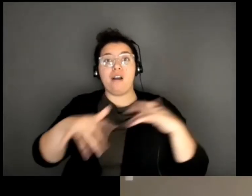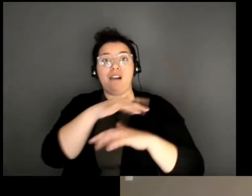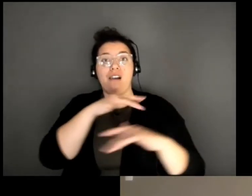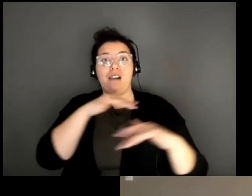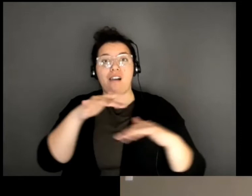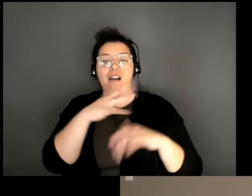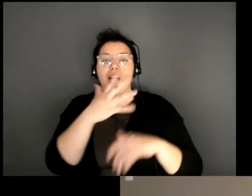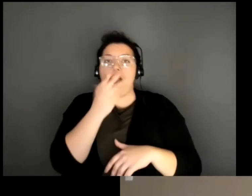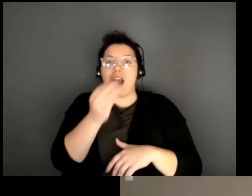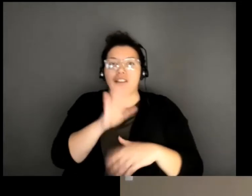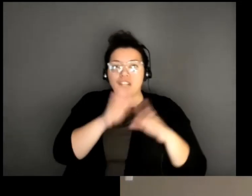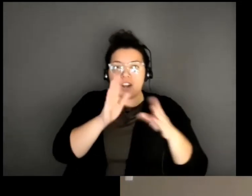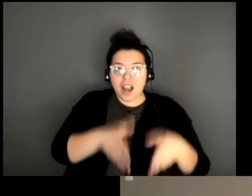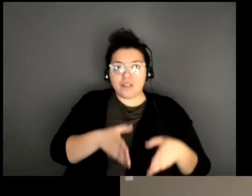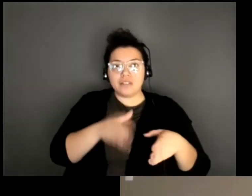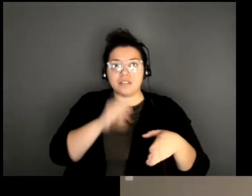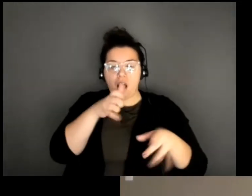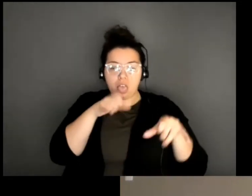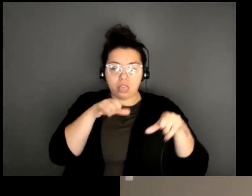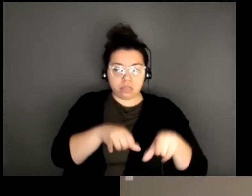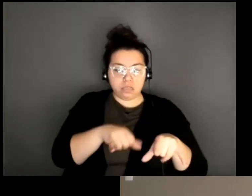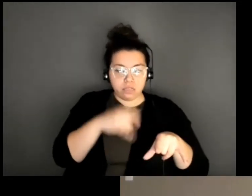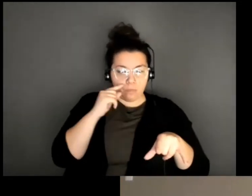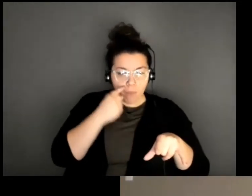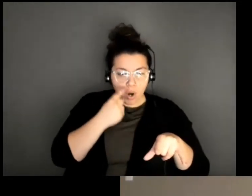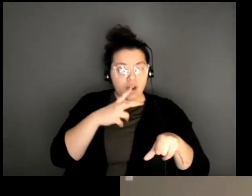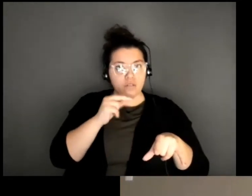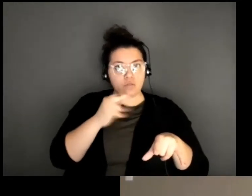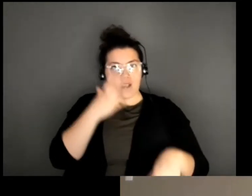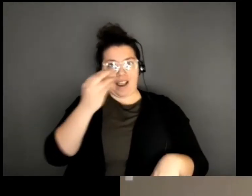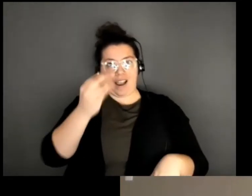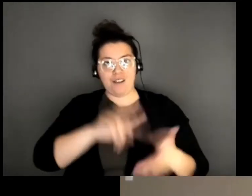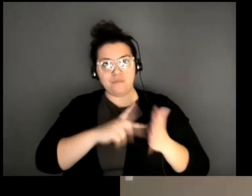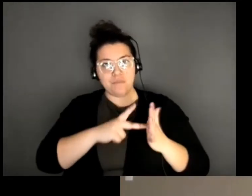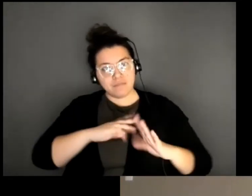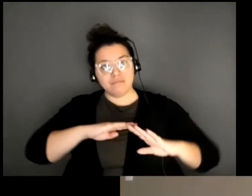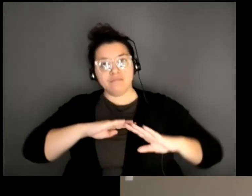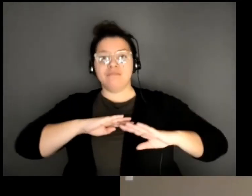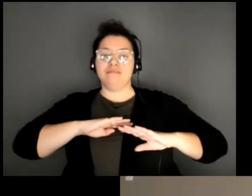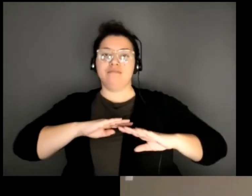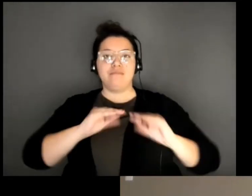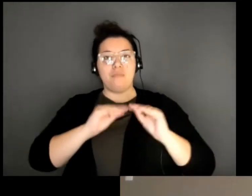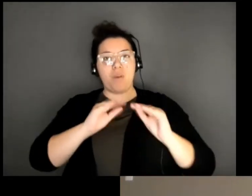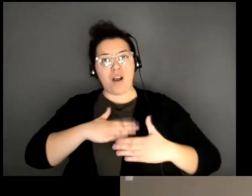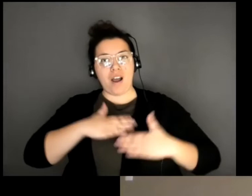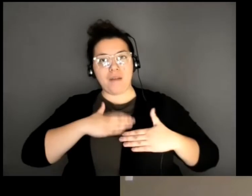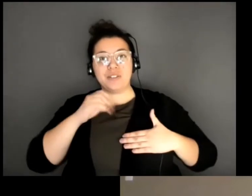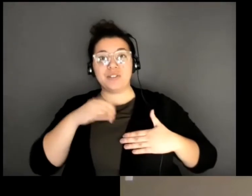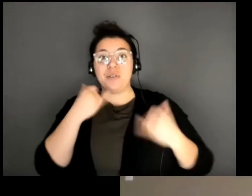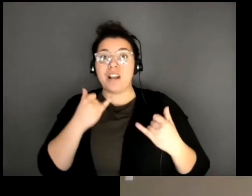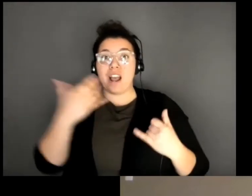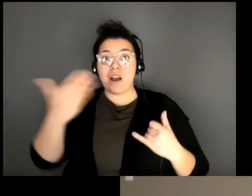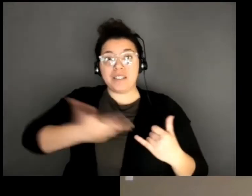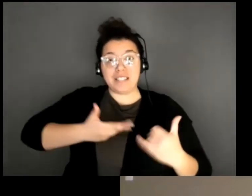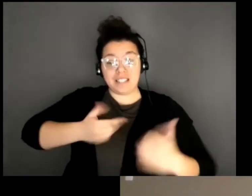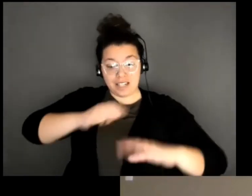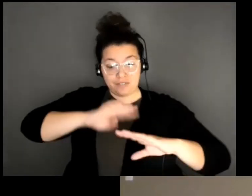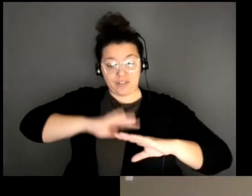happy, right? So guest satisfaction is on an upswing, if you